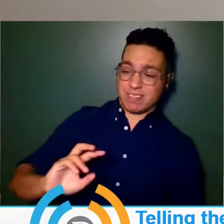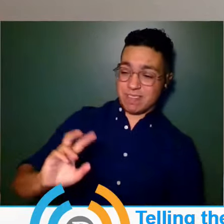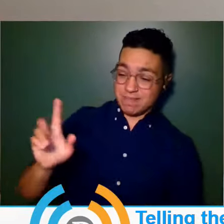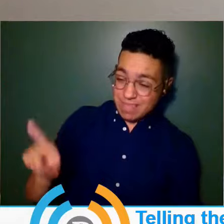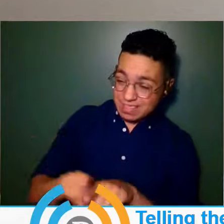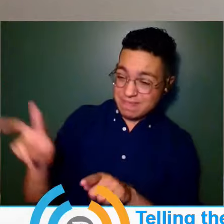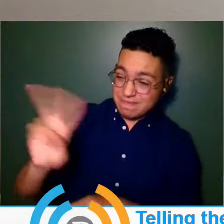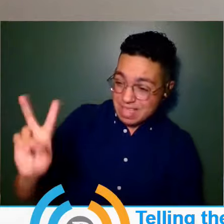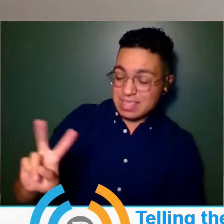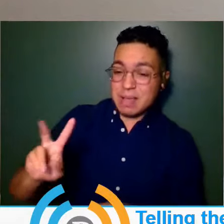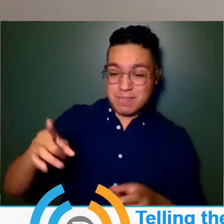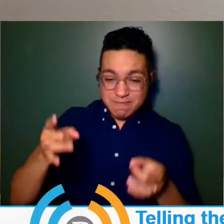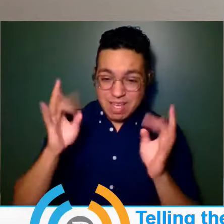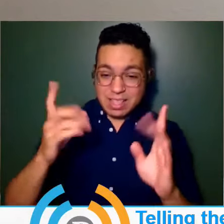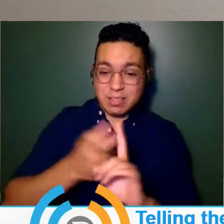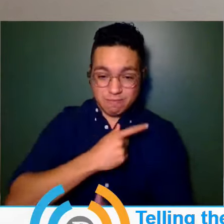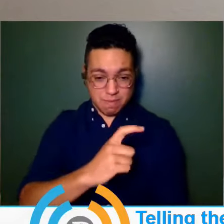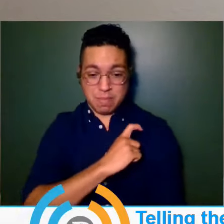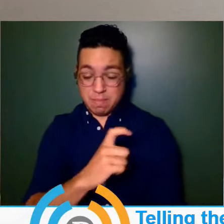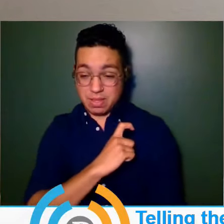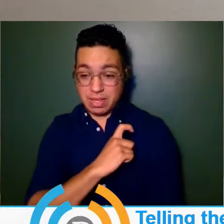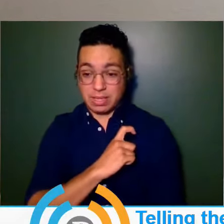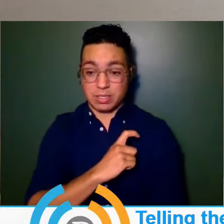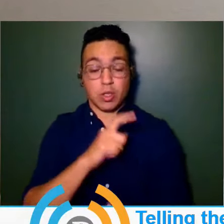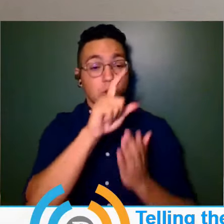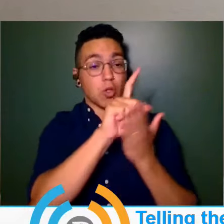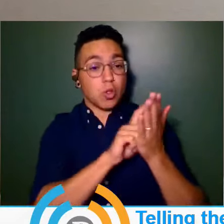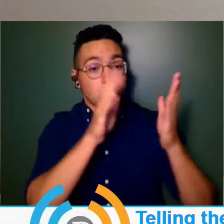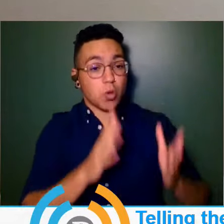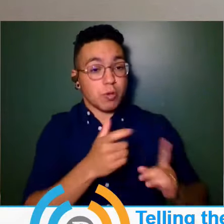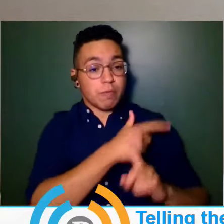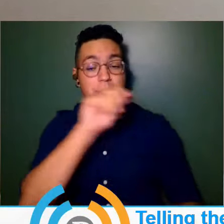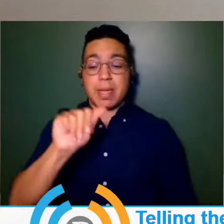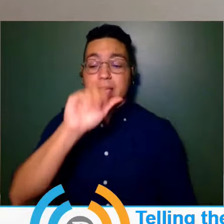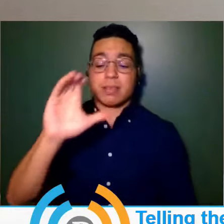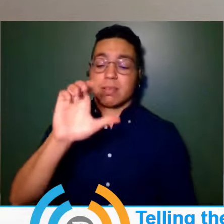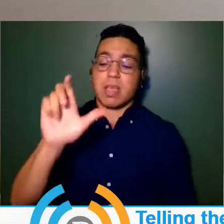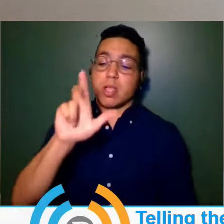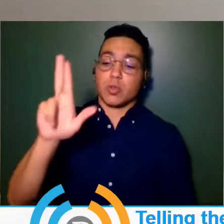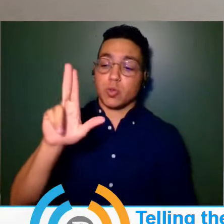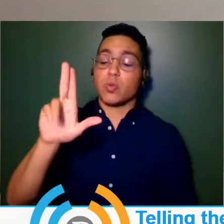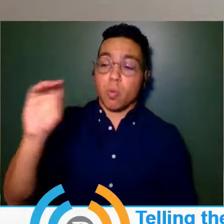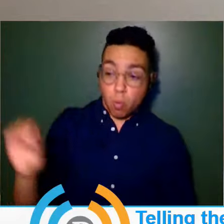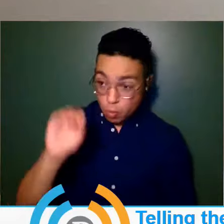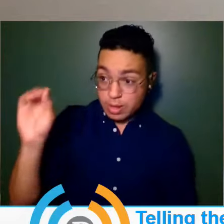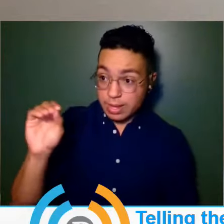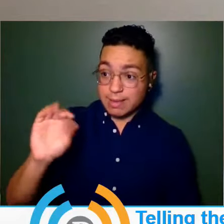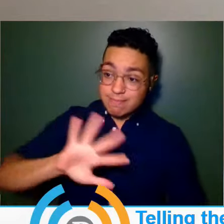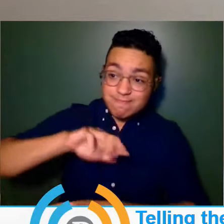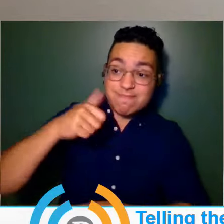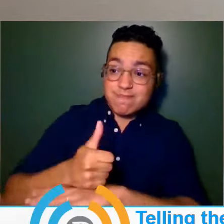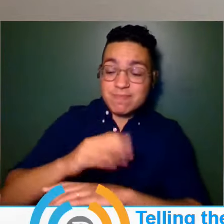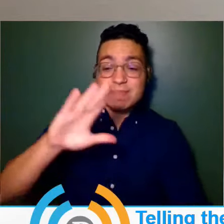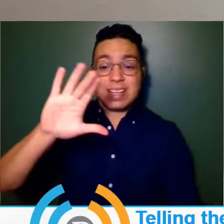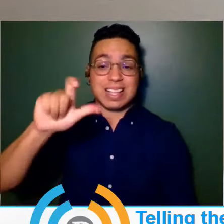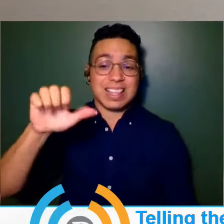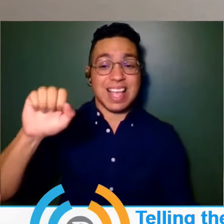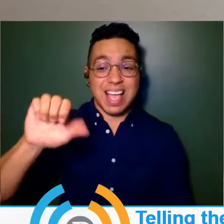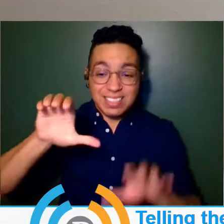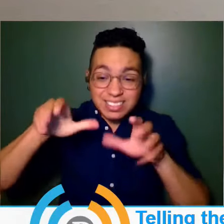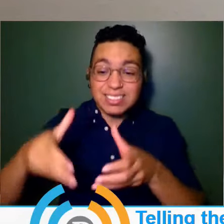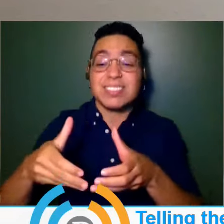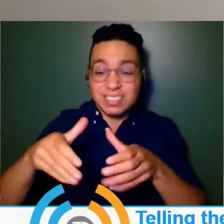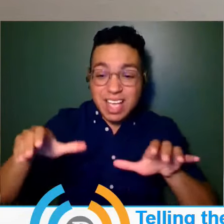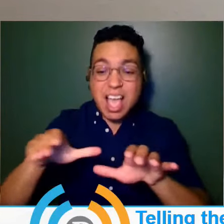protests. Attorneys with the ACLU of Oregon have filed a class action lawsuit in June that claimed